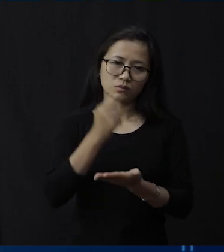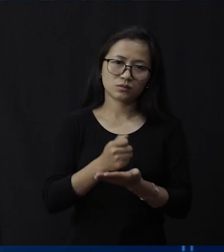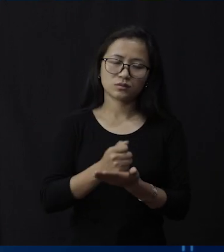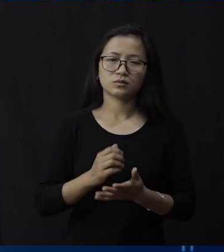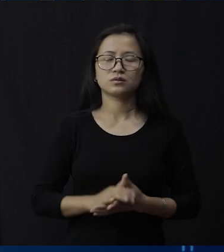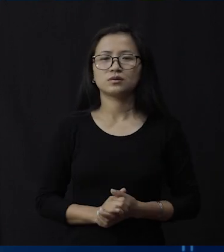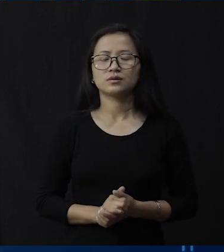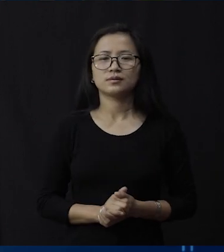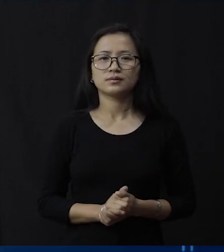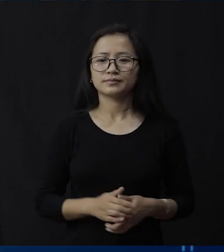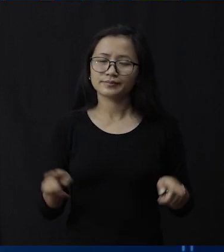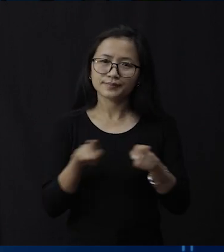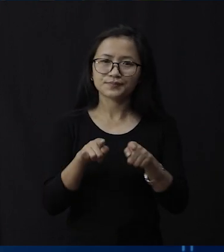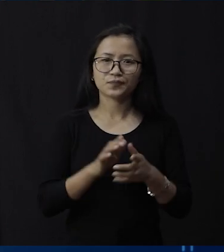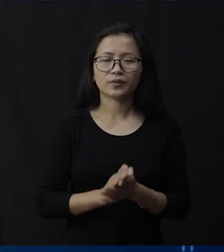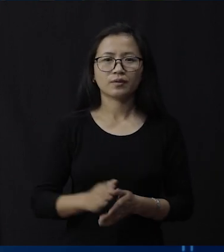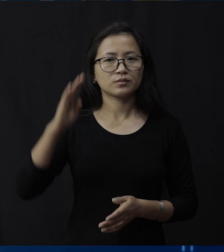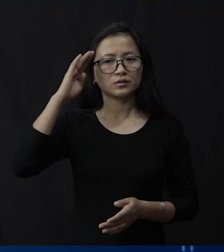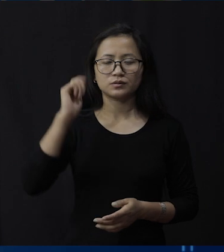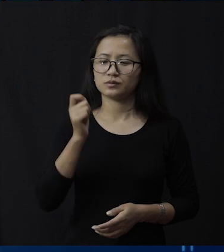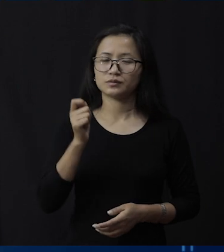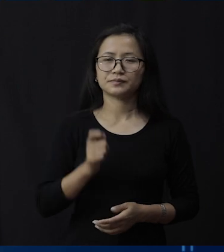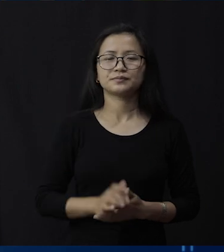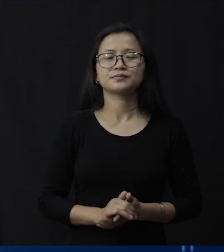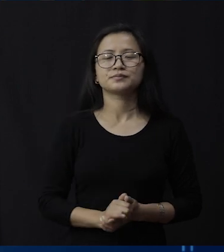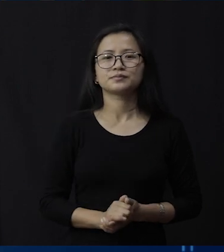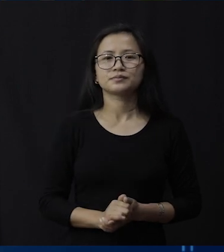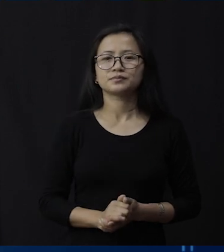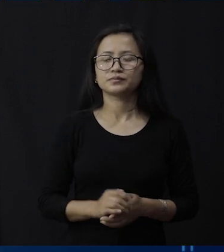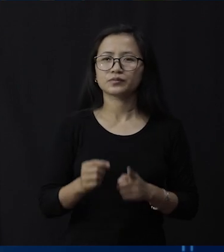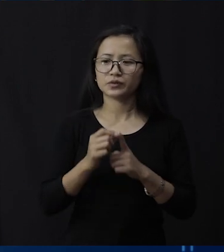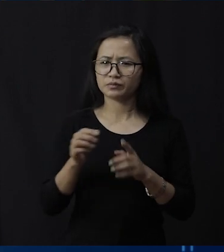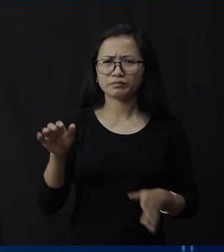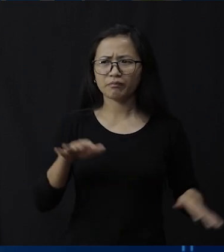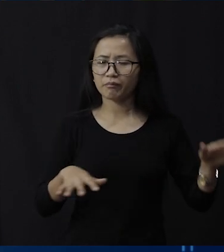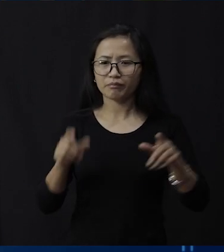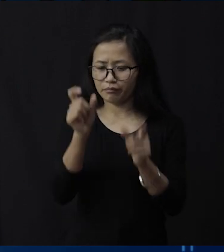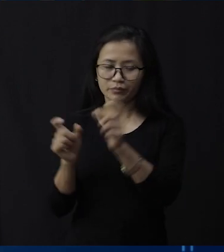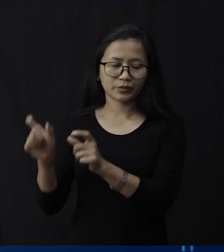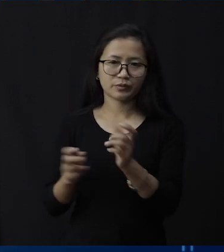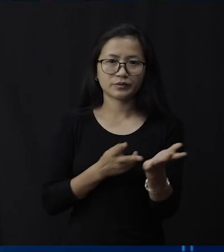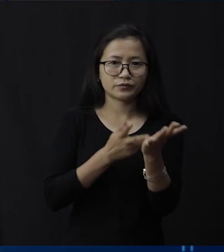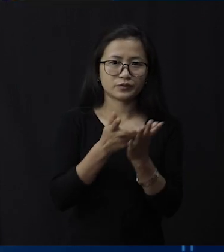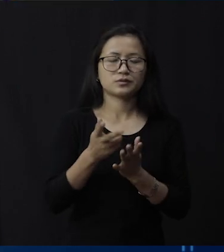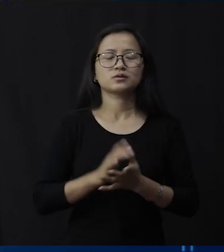and likewise the police used to work for the public, for the villages, all